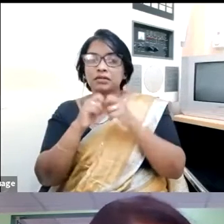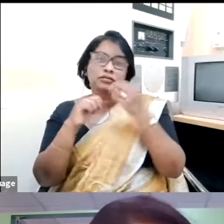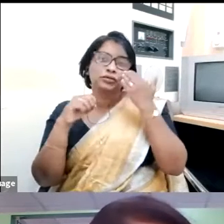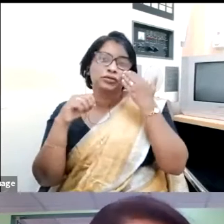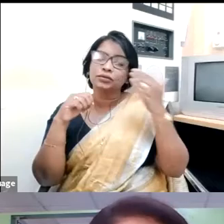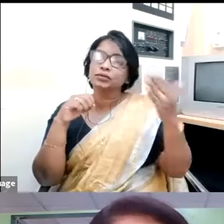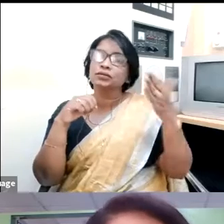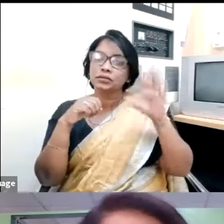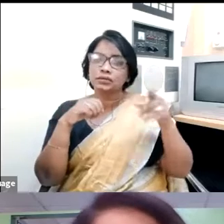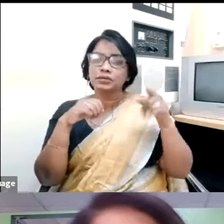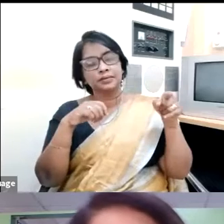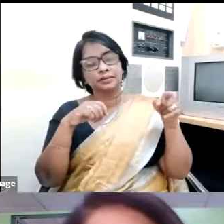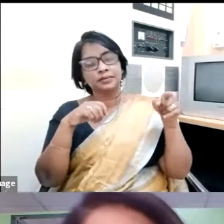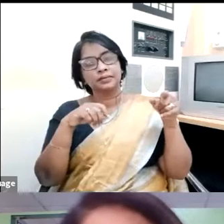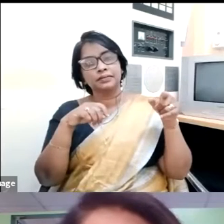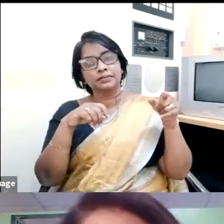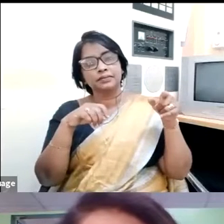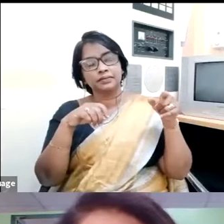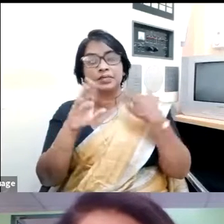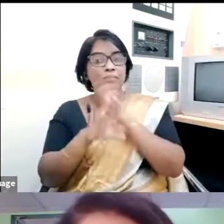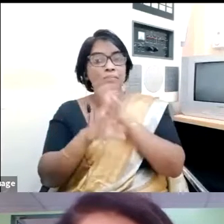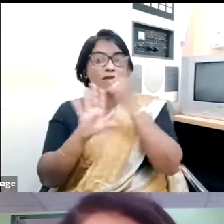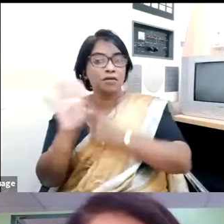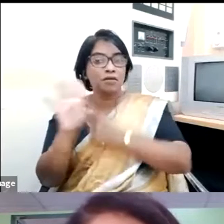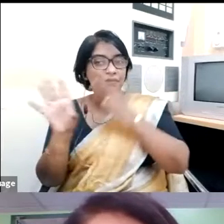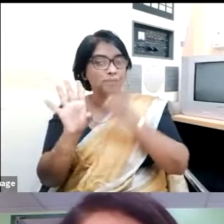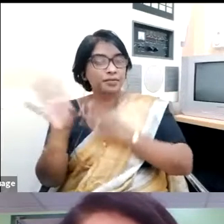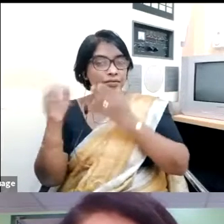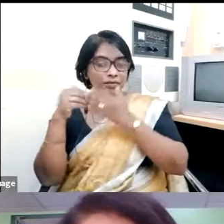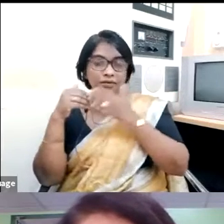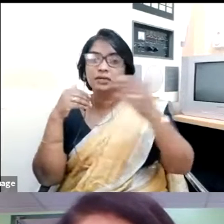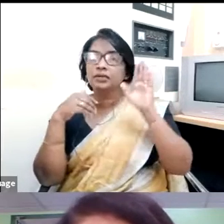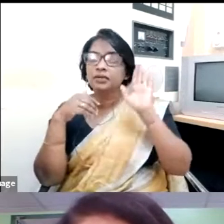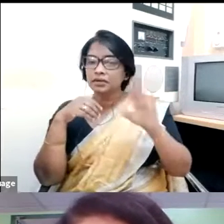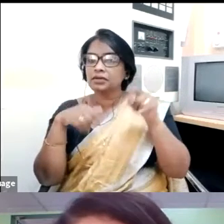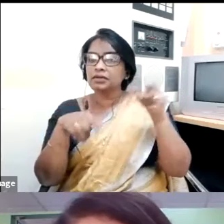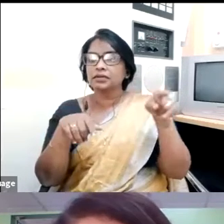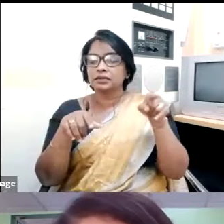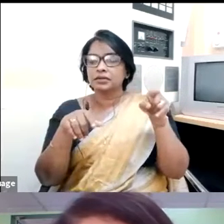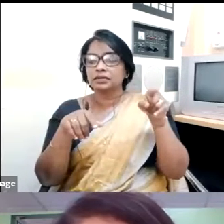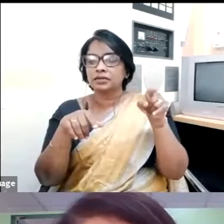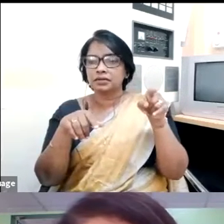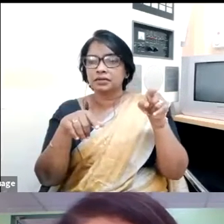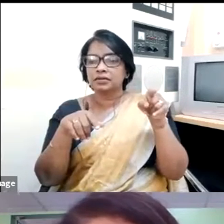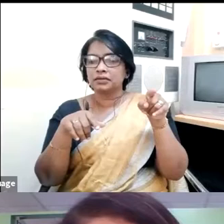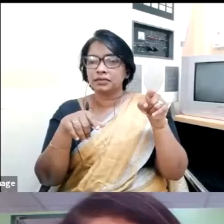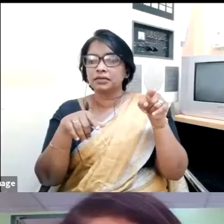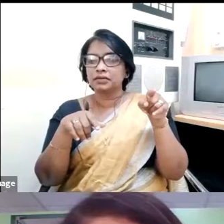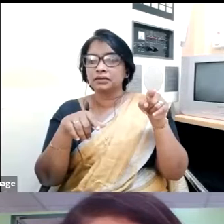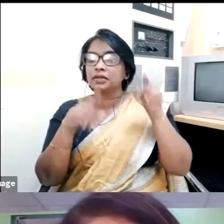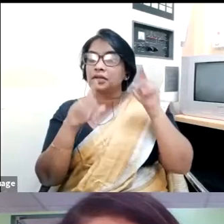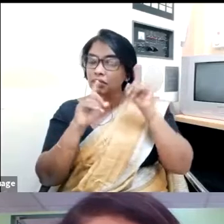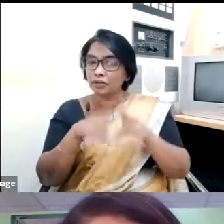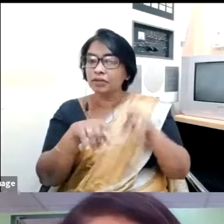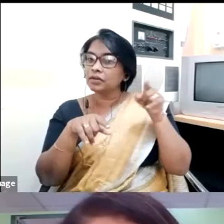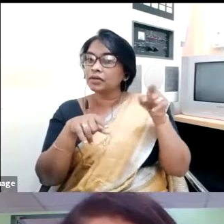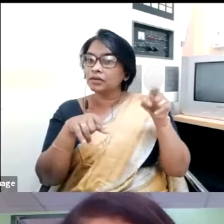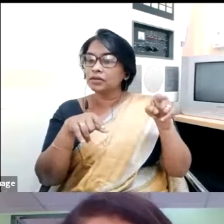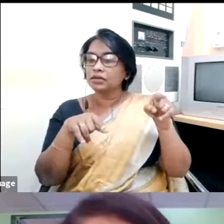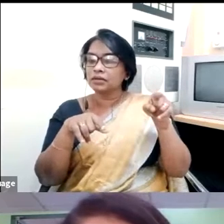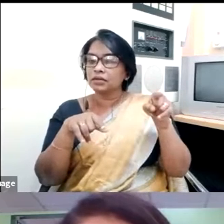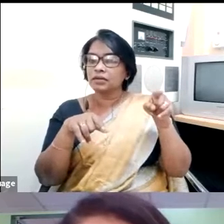the most disastrous years for the Amazon. And the destruction of the